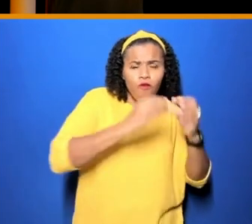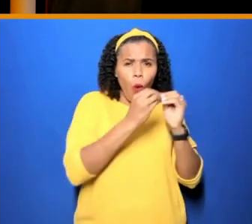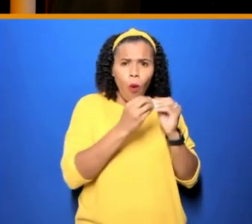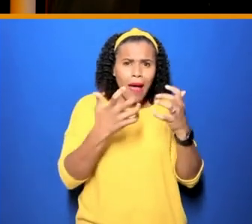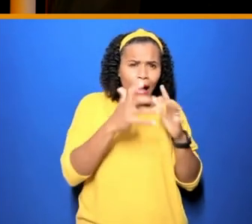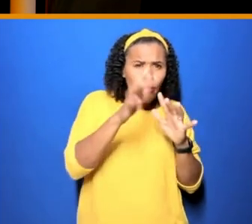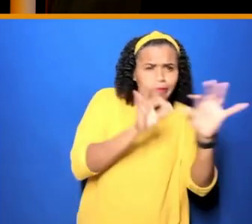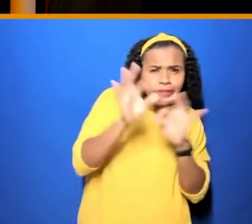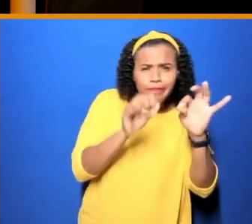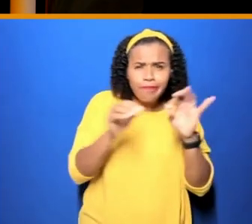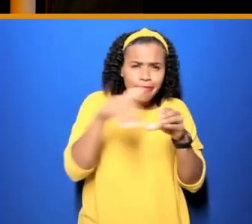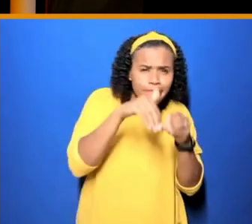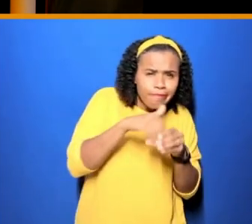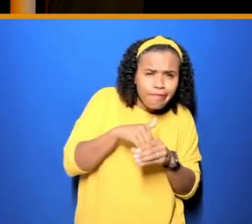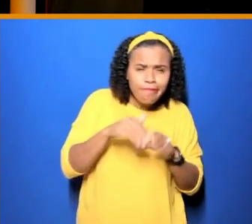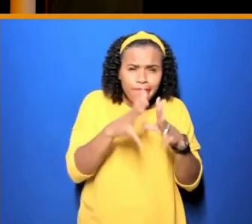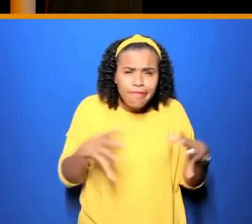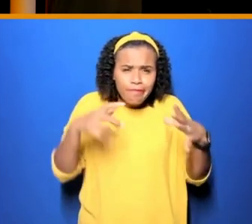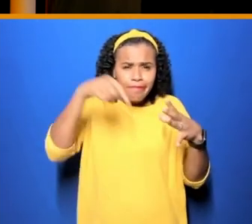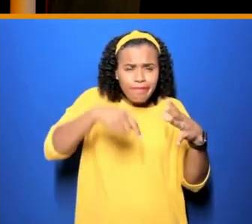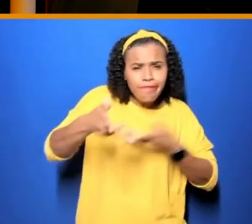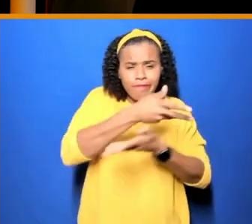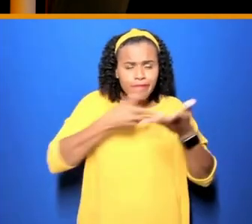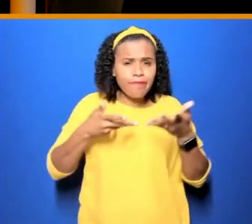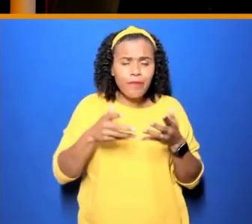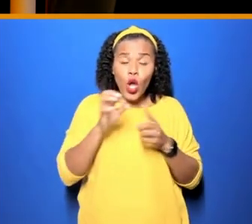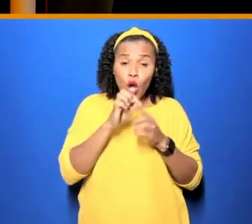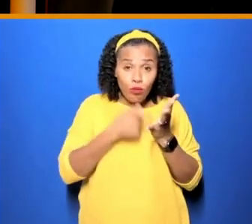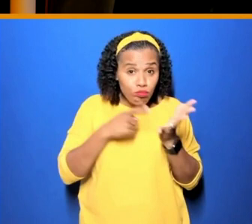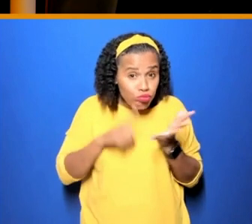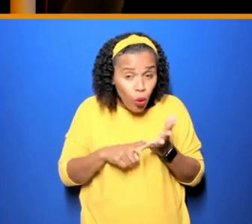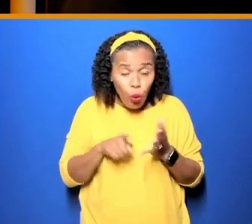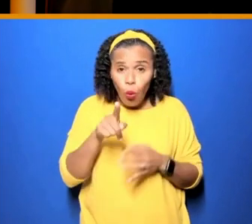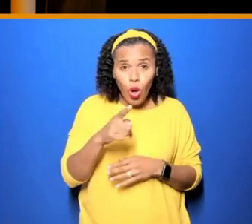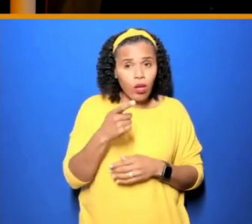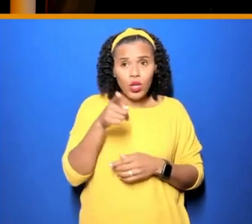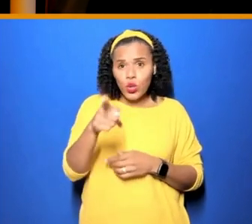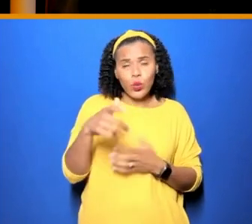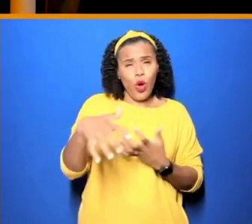priority. Prue, as ever, you make really complex situations incredibly easy